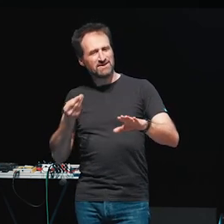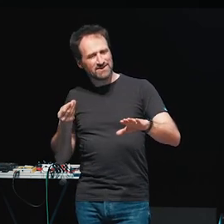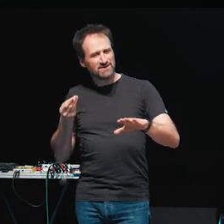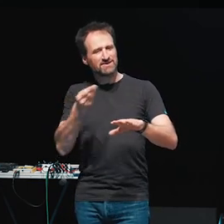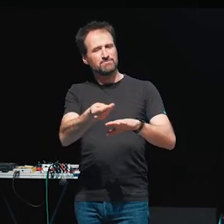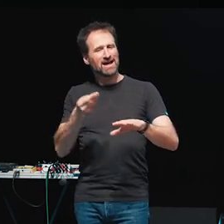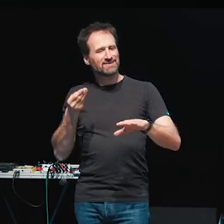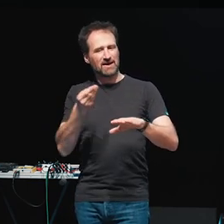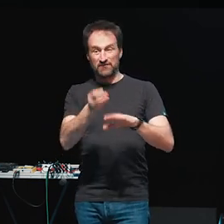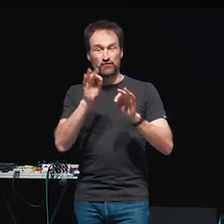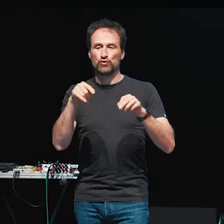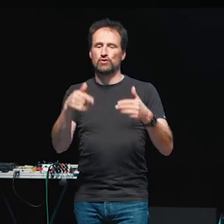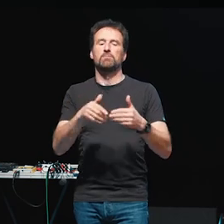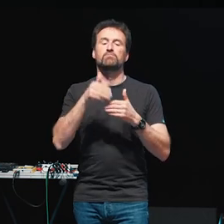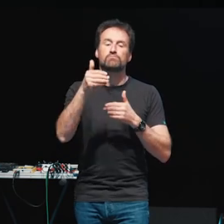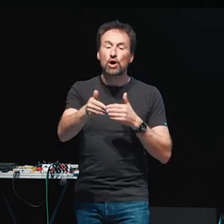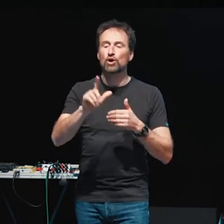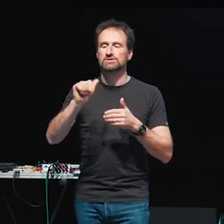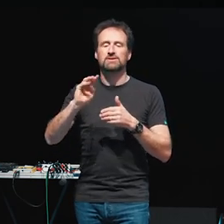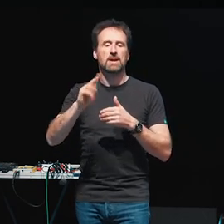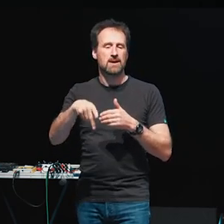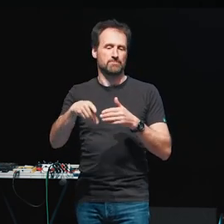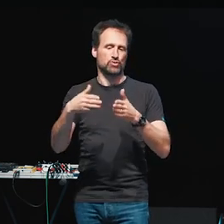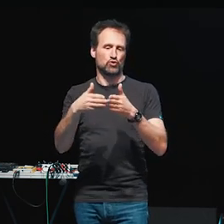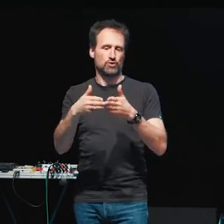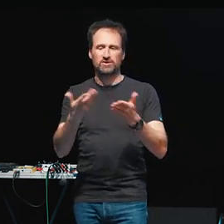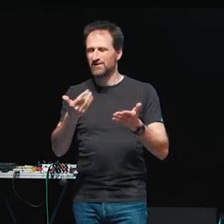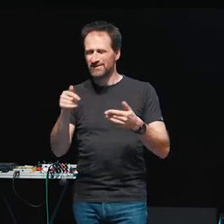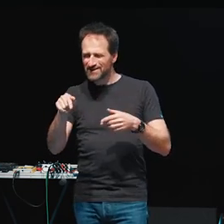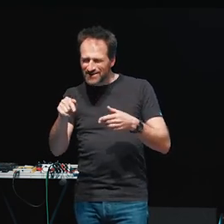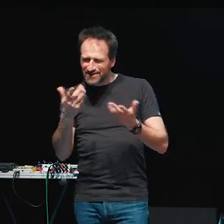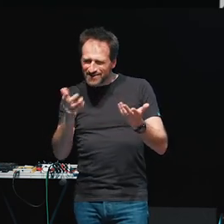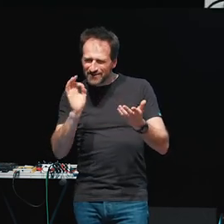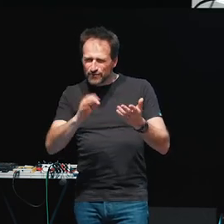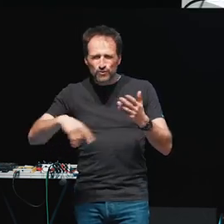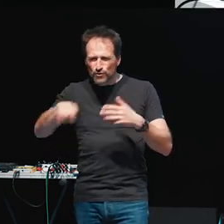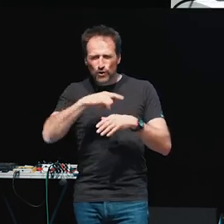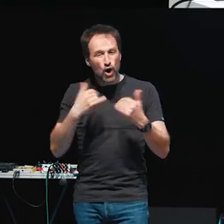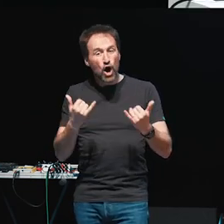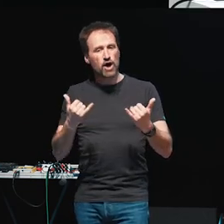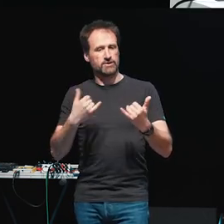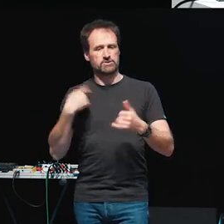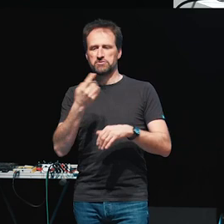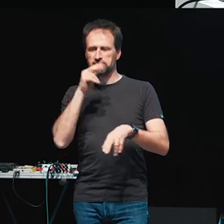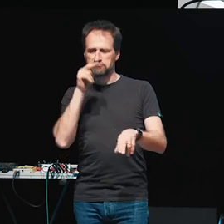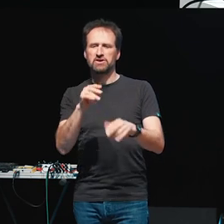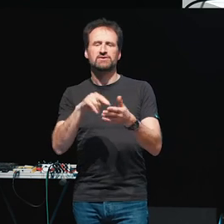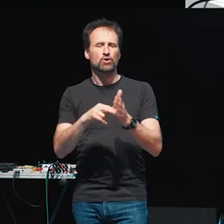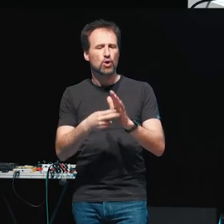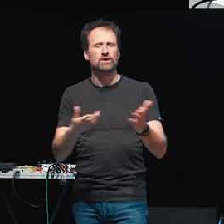Pi. How does that as a platform revolutionize the way we look at technology stacks today, the way we build our products